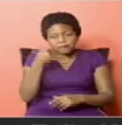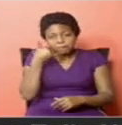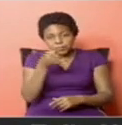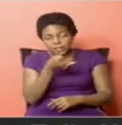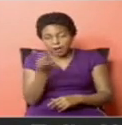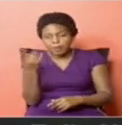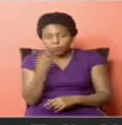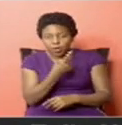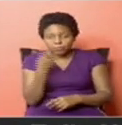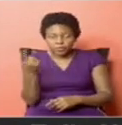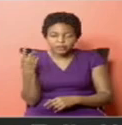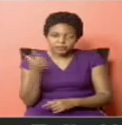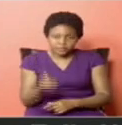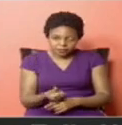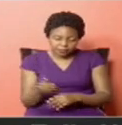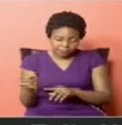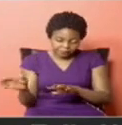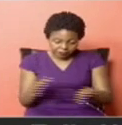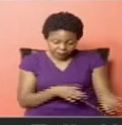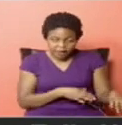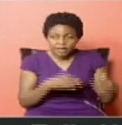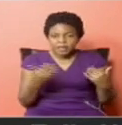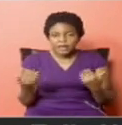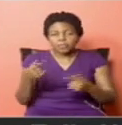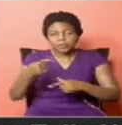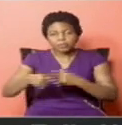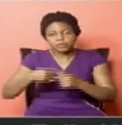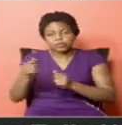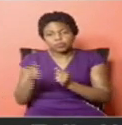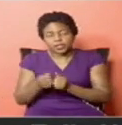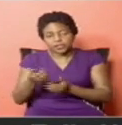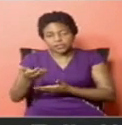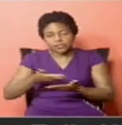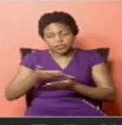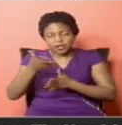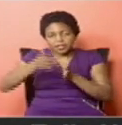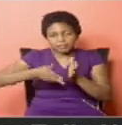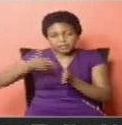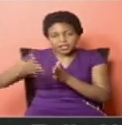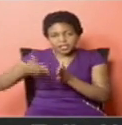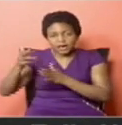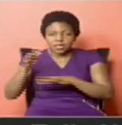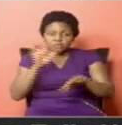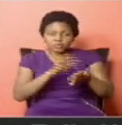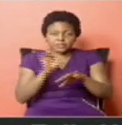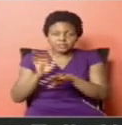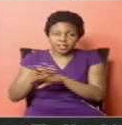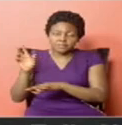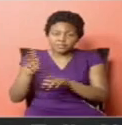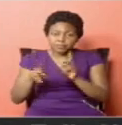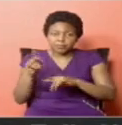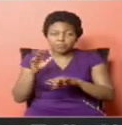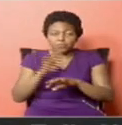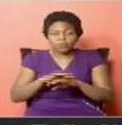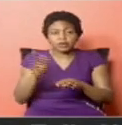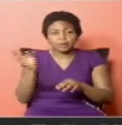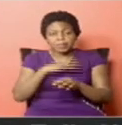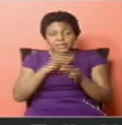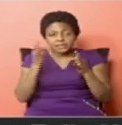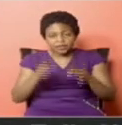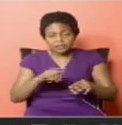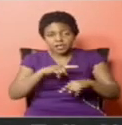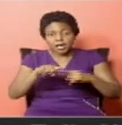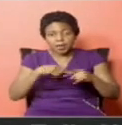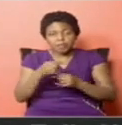line. We continue in media engagements to sensitize the public on the dangers of gender-based violence,